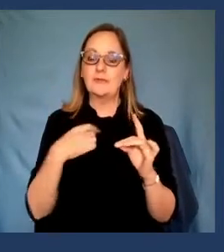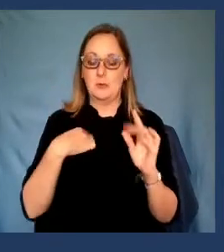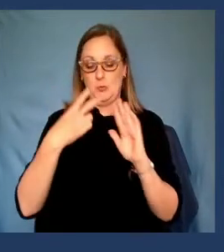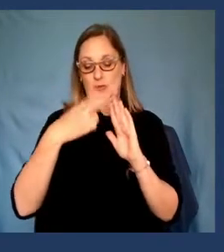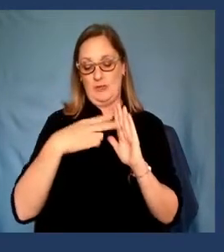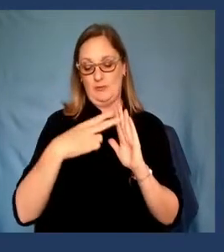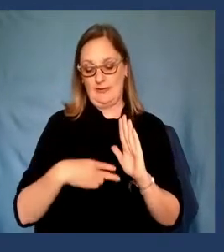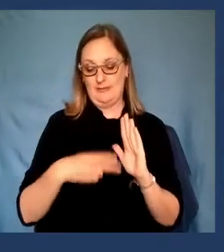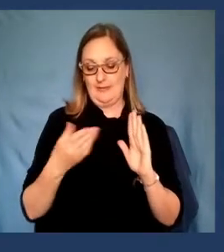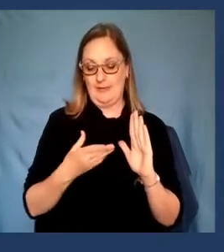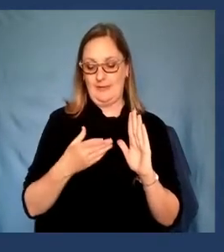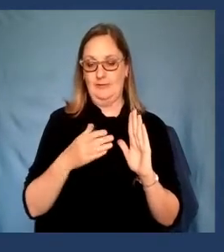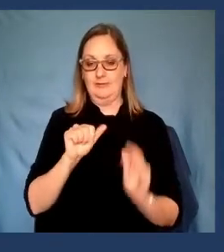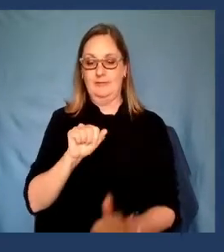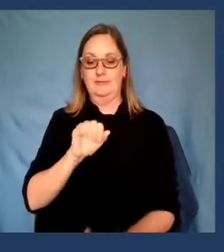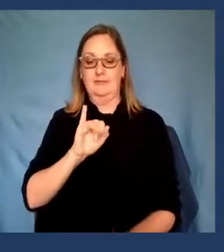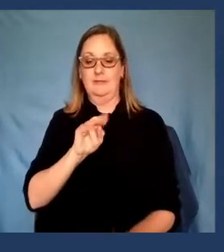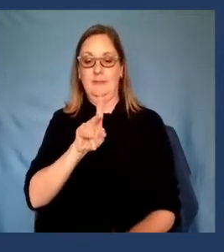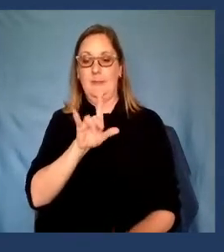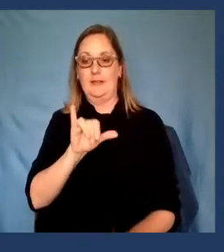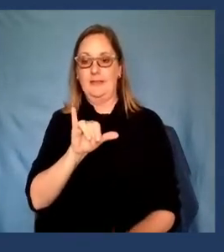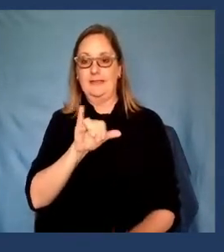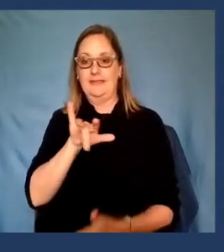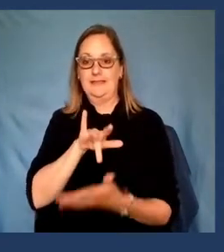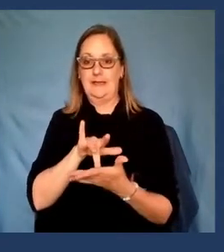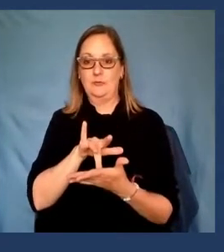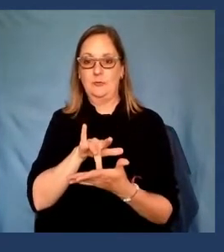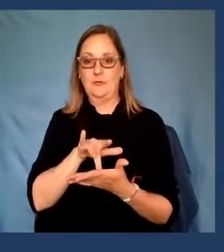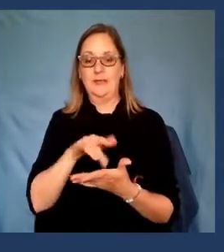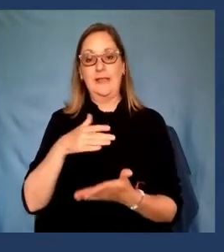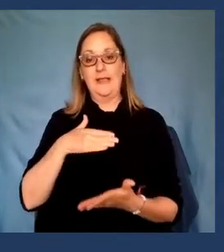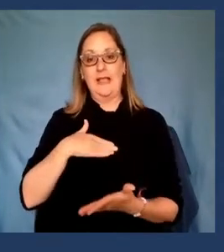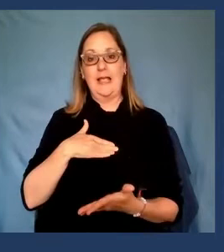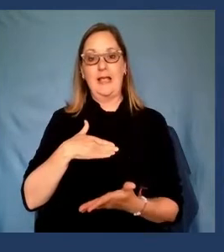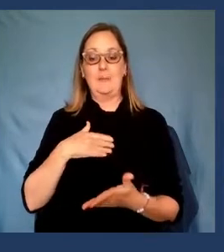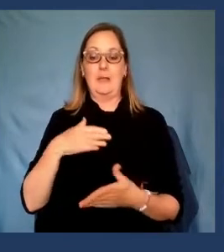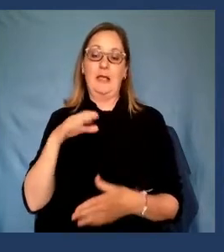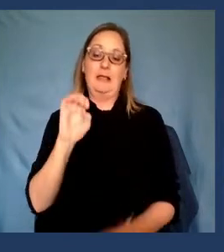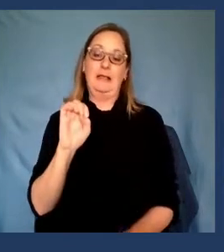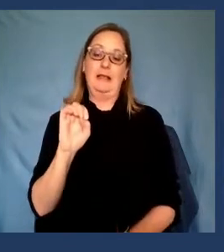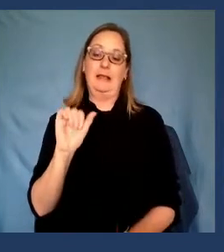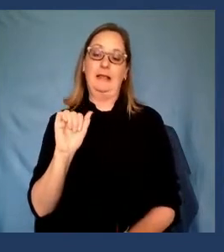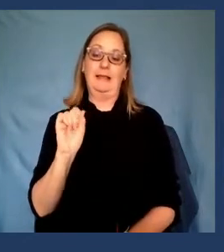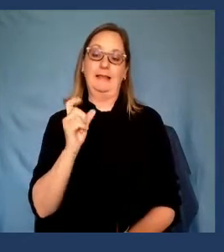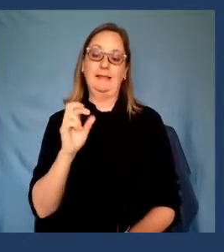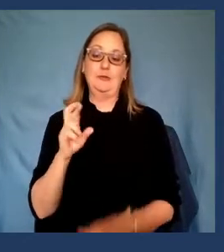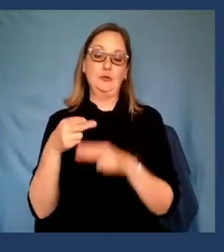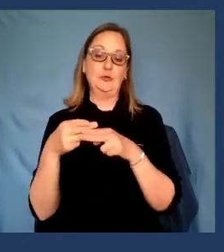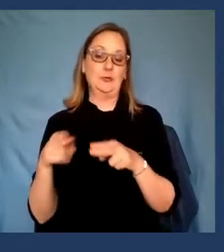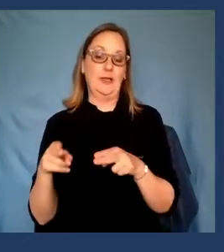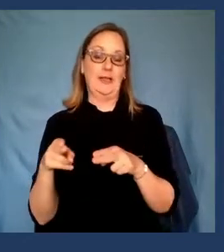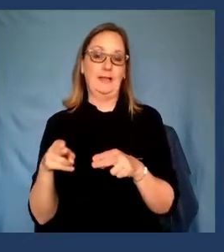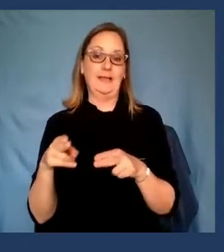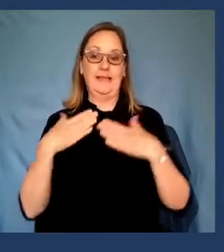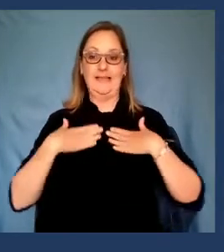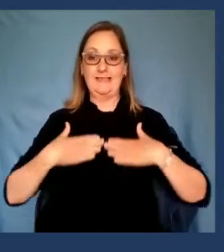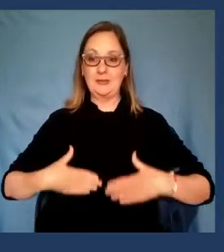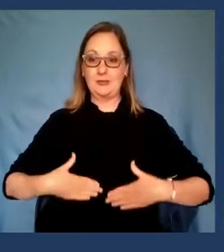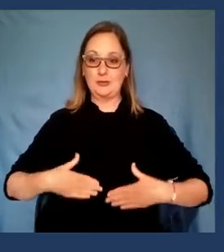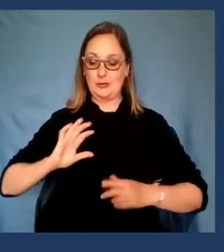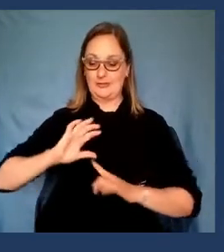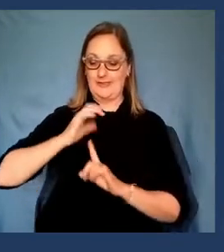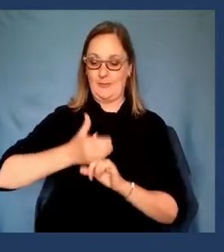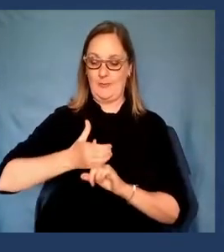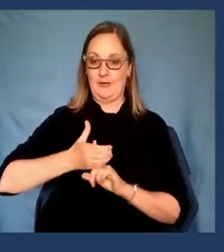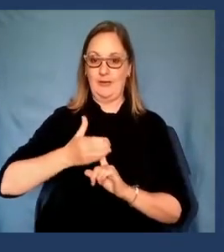egg is the t-shirts. I've actually got every single t-shirt from the last 10 years. This was the first one we